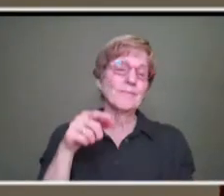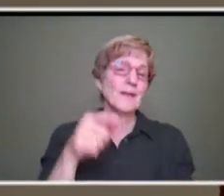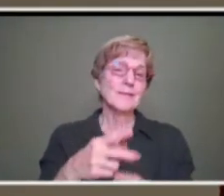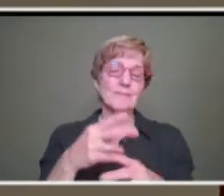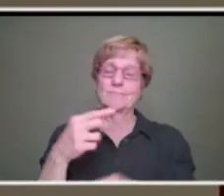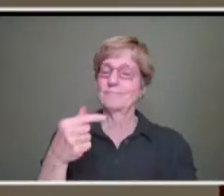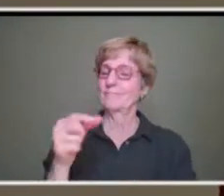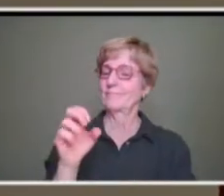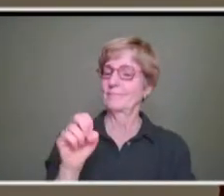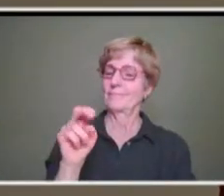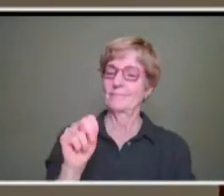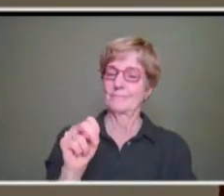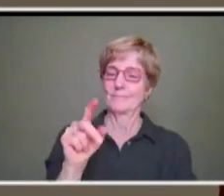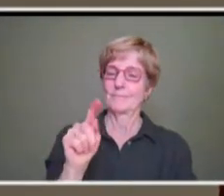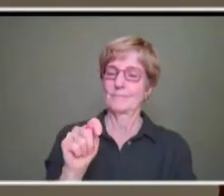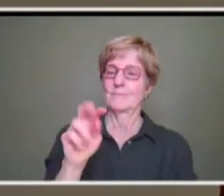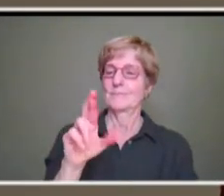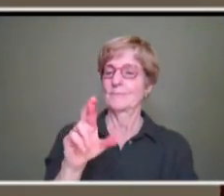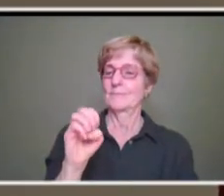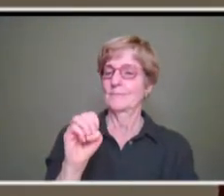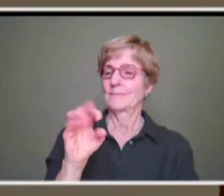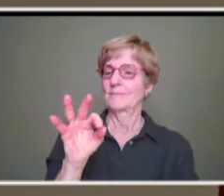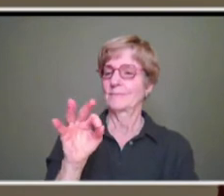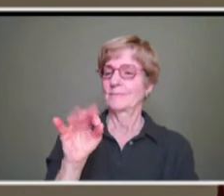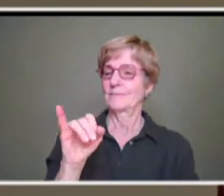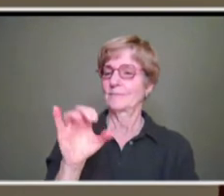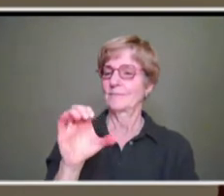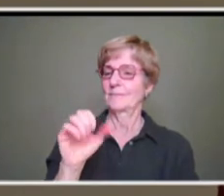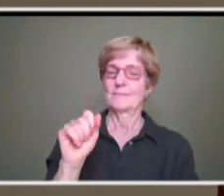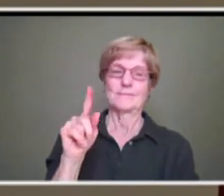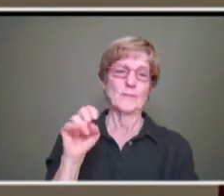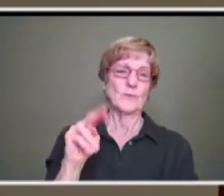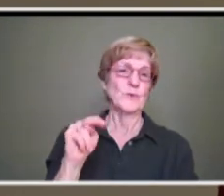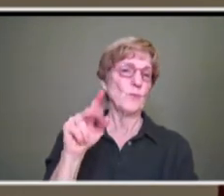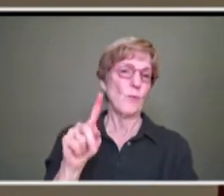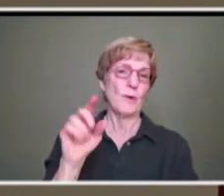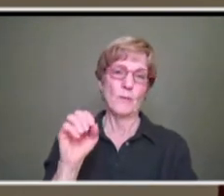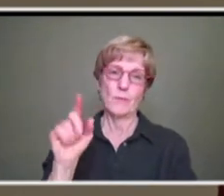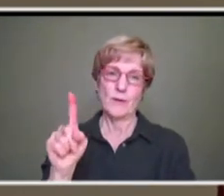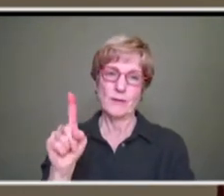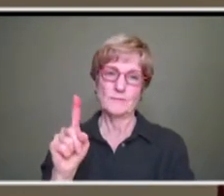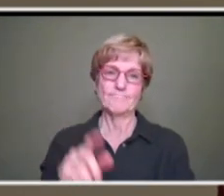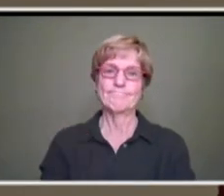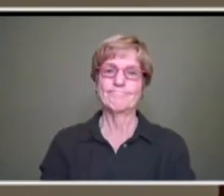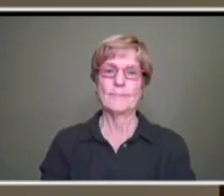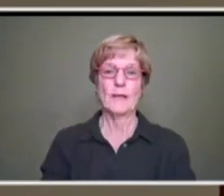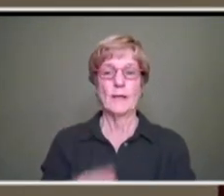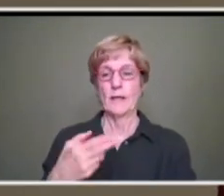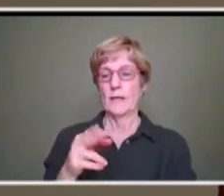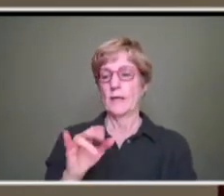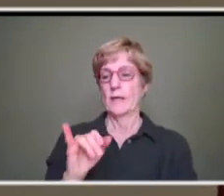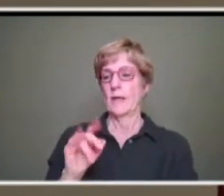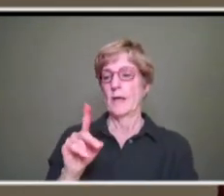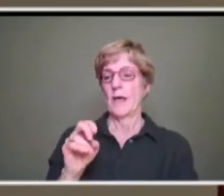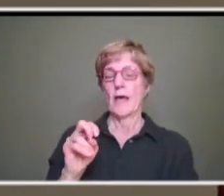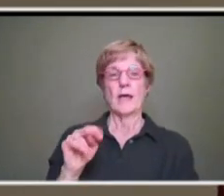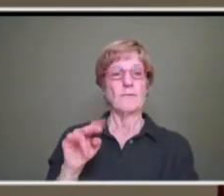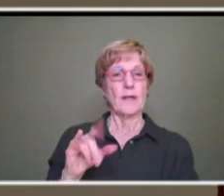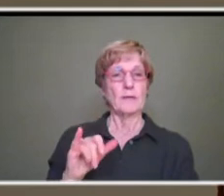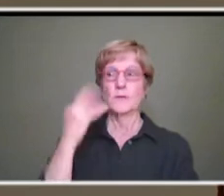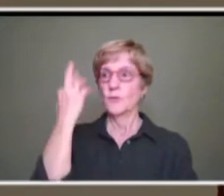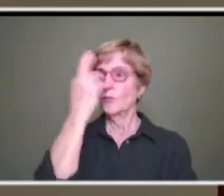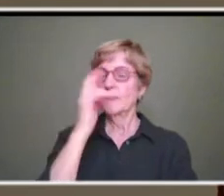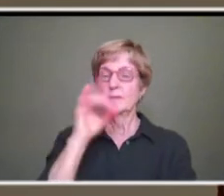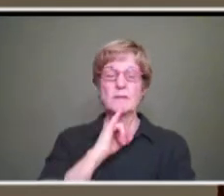just 101 and I apologize you know um this is Hidden Valley was the reason that I opposed the 2040